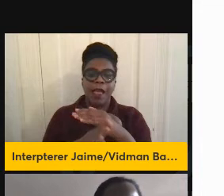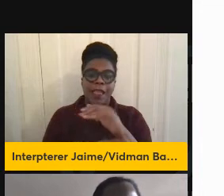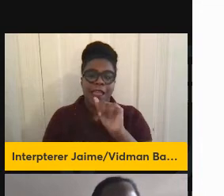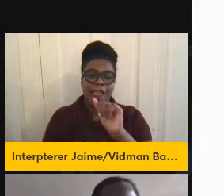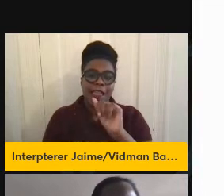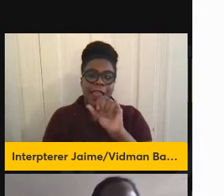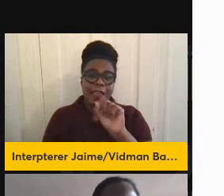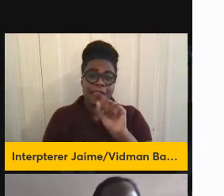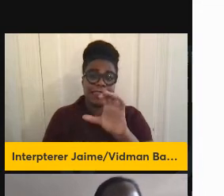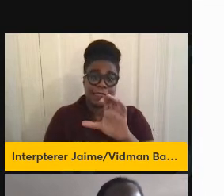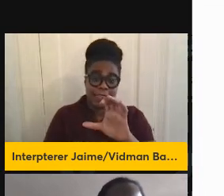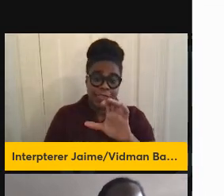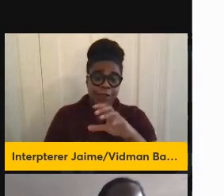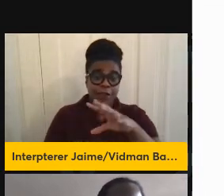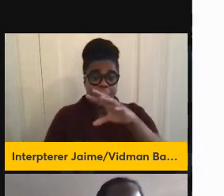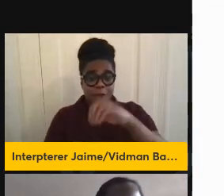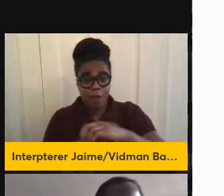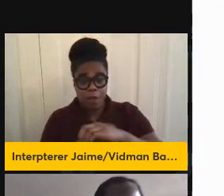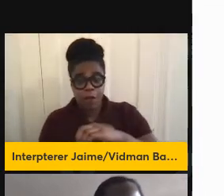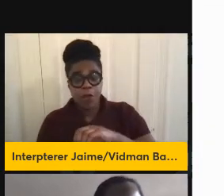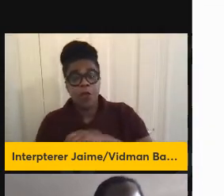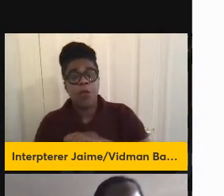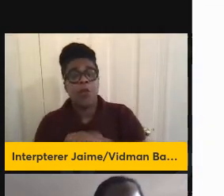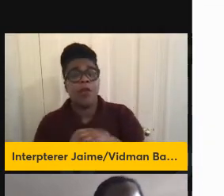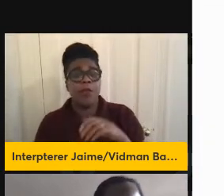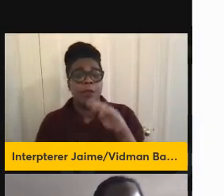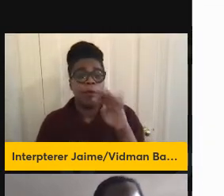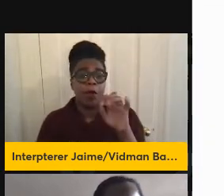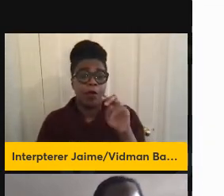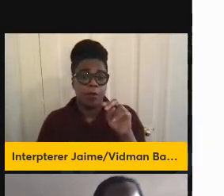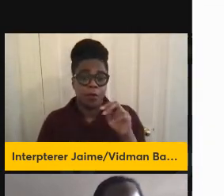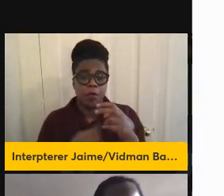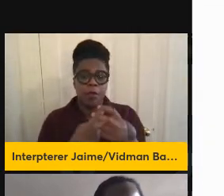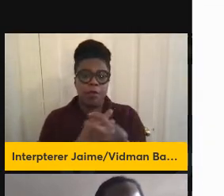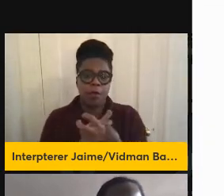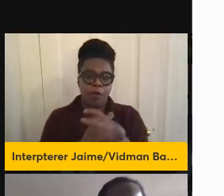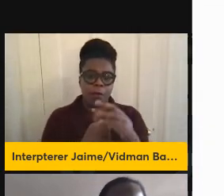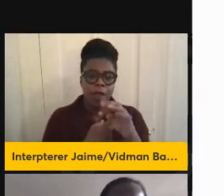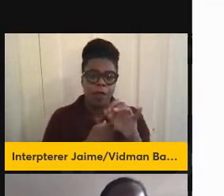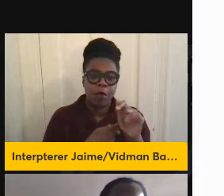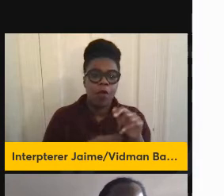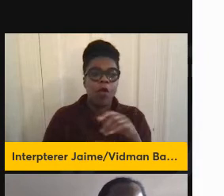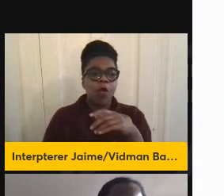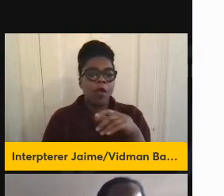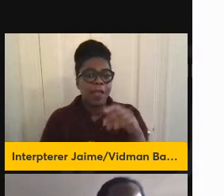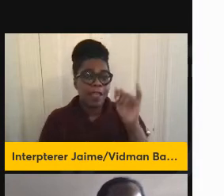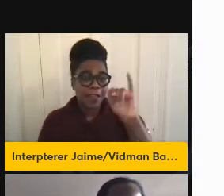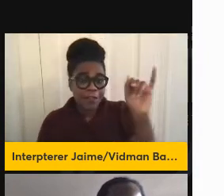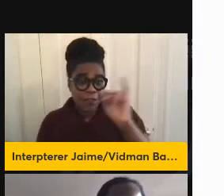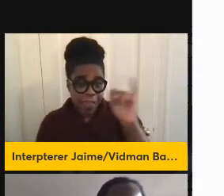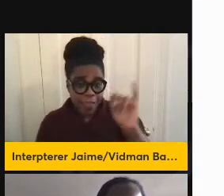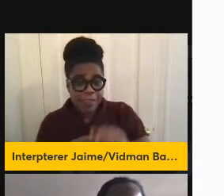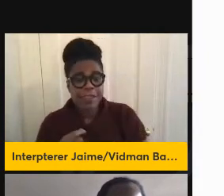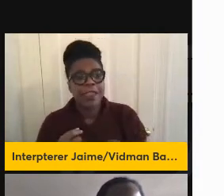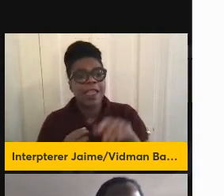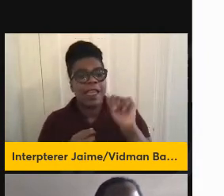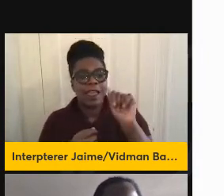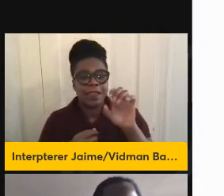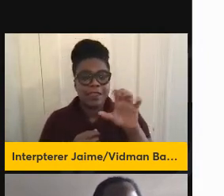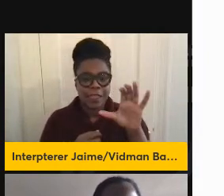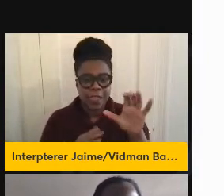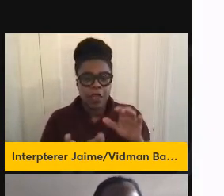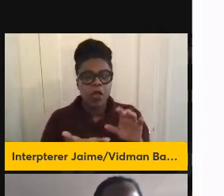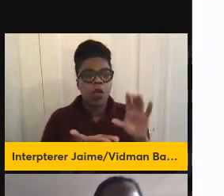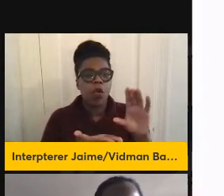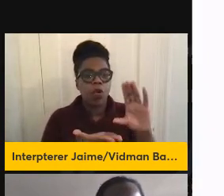with the bone marrow stromal cells, that can directly infect bone marrow ASCs, or deplete hematopoietic cell populations that contribute